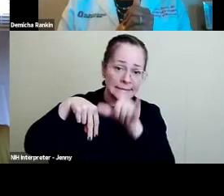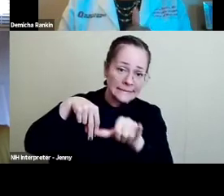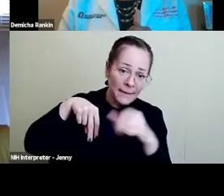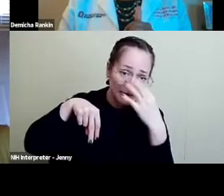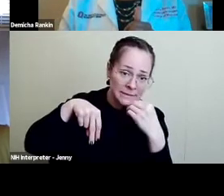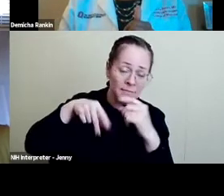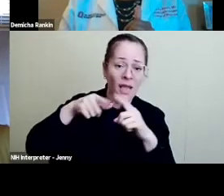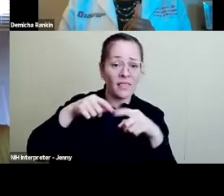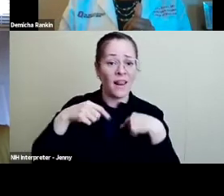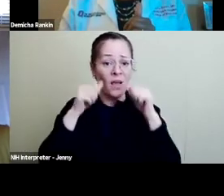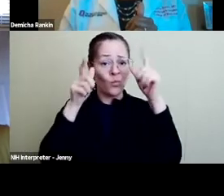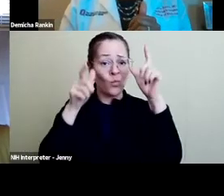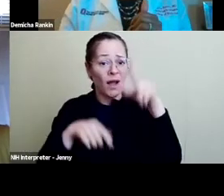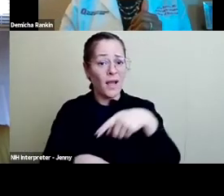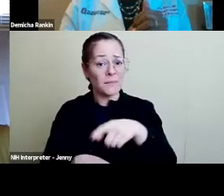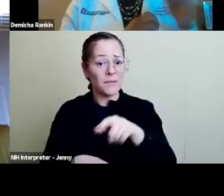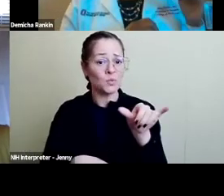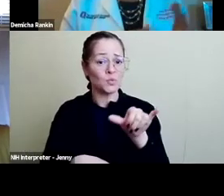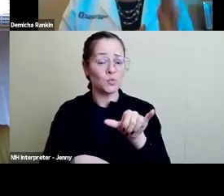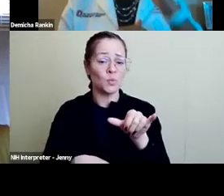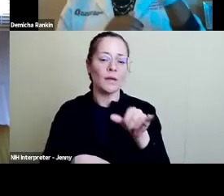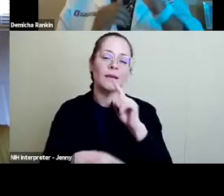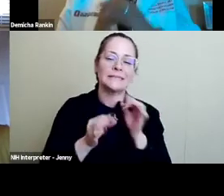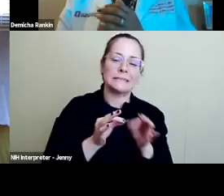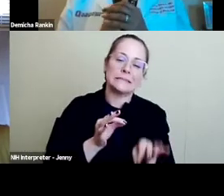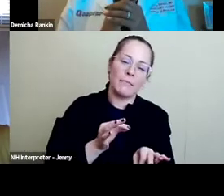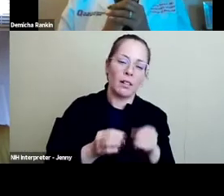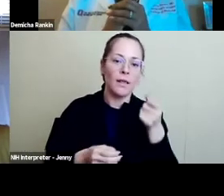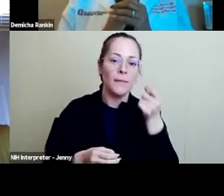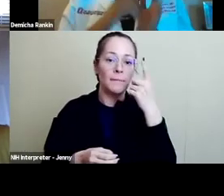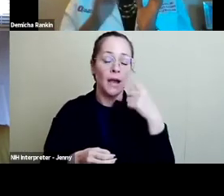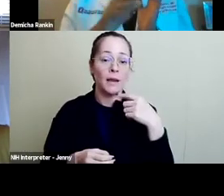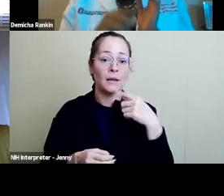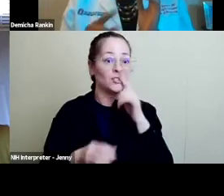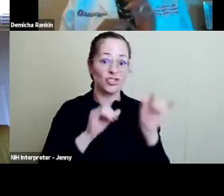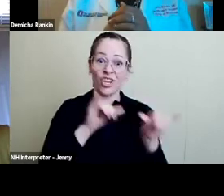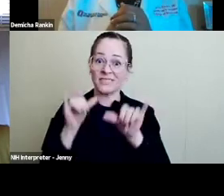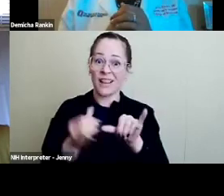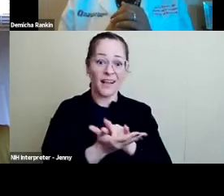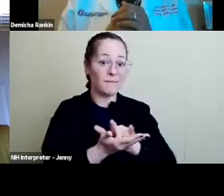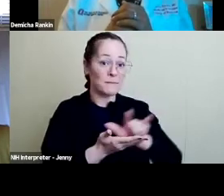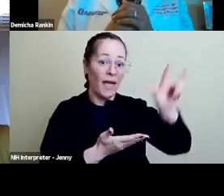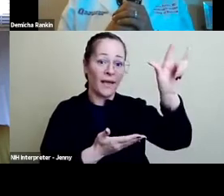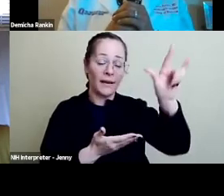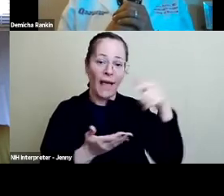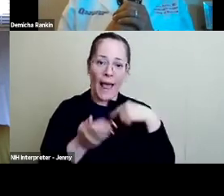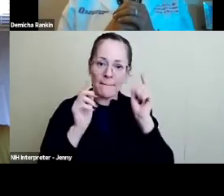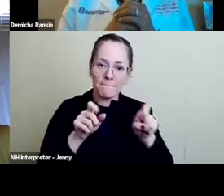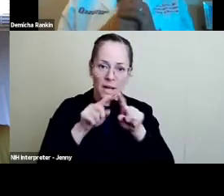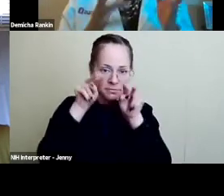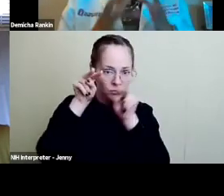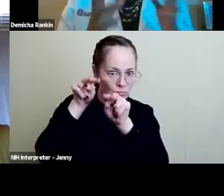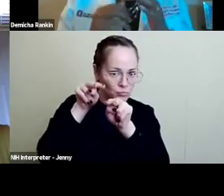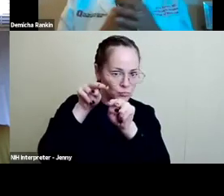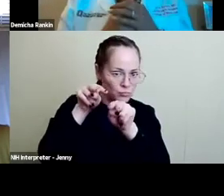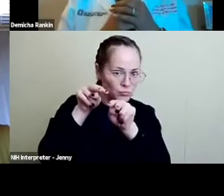while that is an oversimplification, it is much like, again, taking off on an airplane, things can go wrong. And